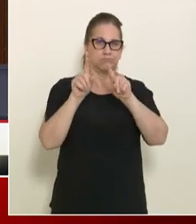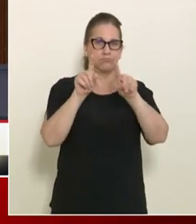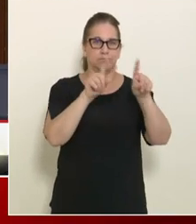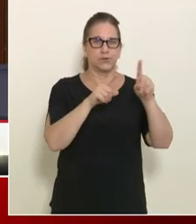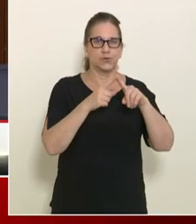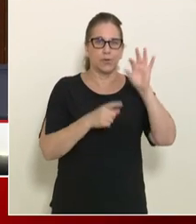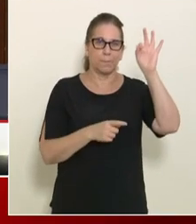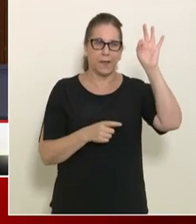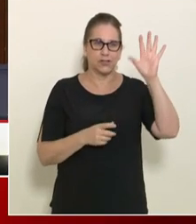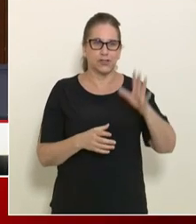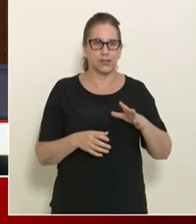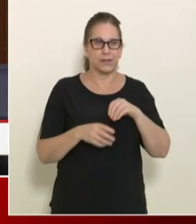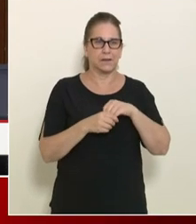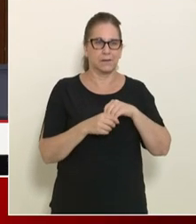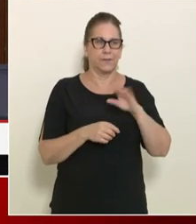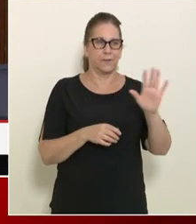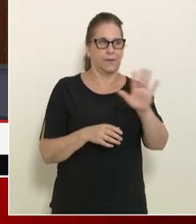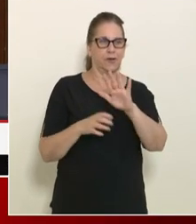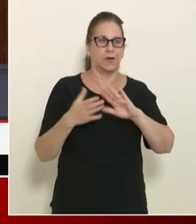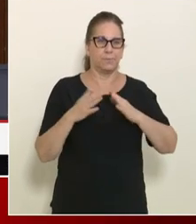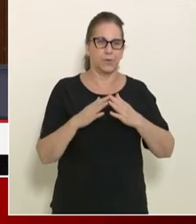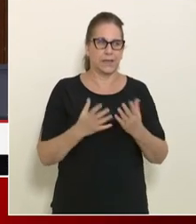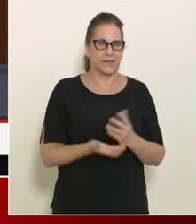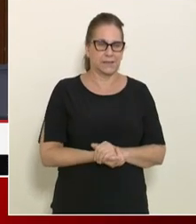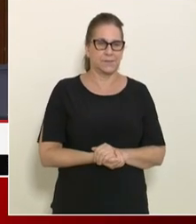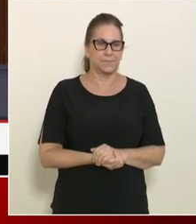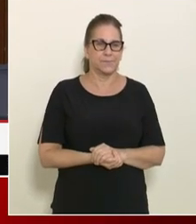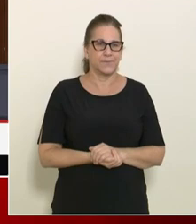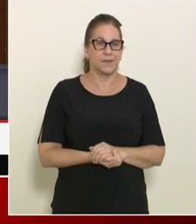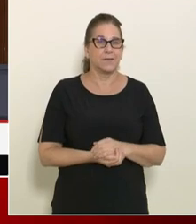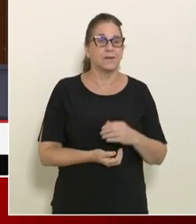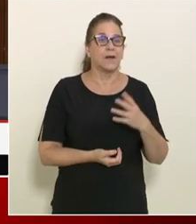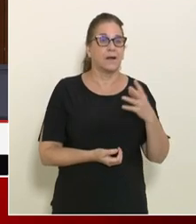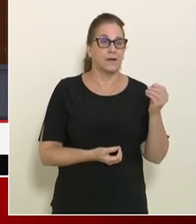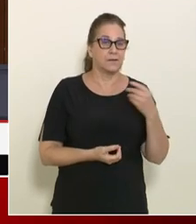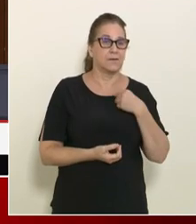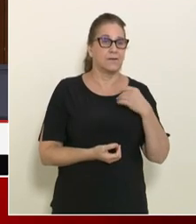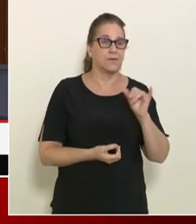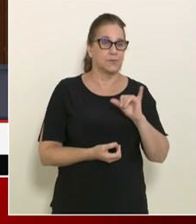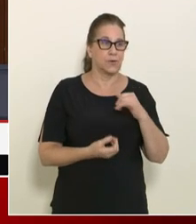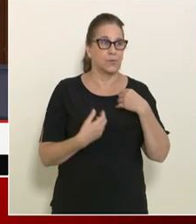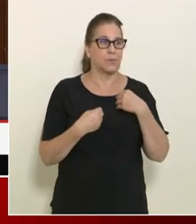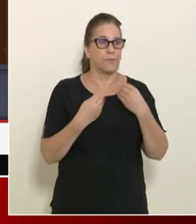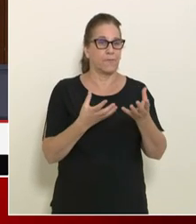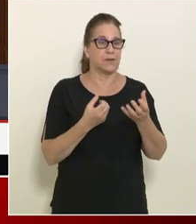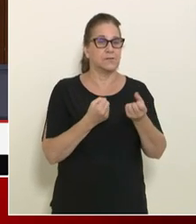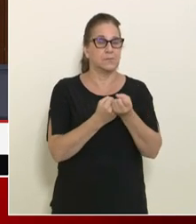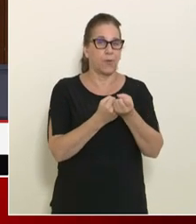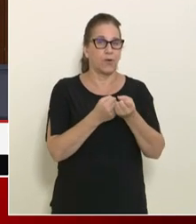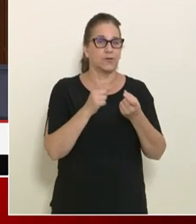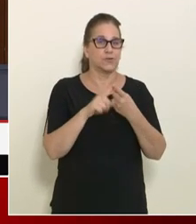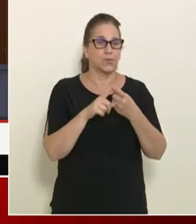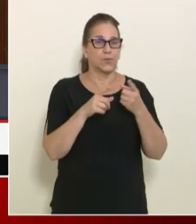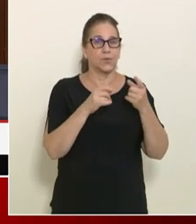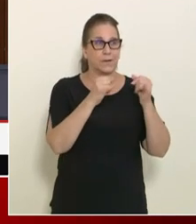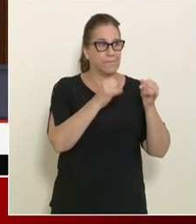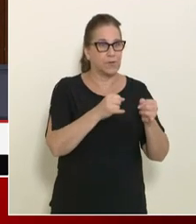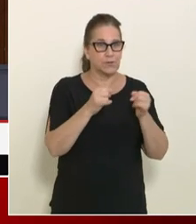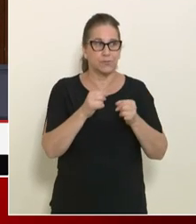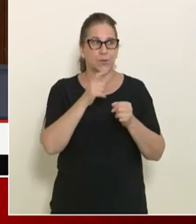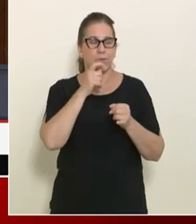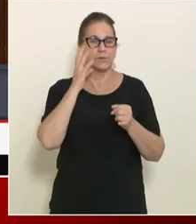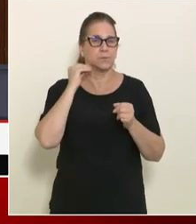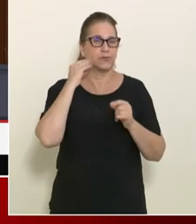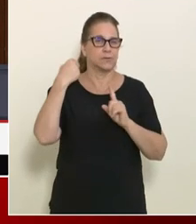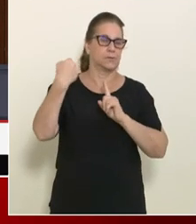providing information and support to individuals who are impacted through COVID-19. And we're doing that